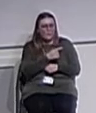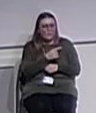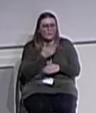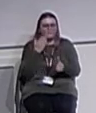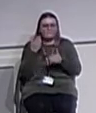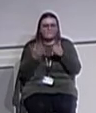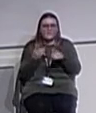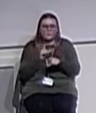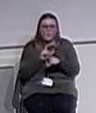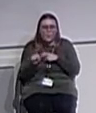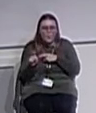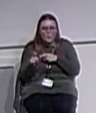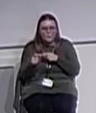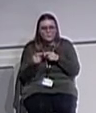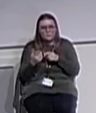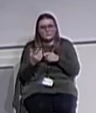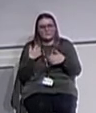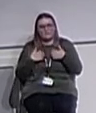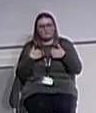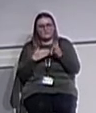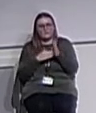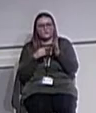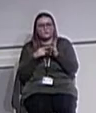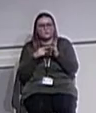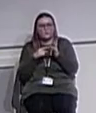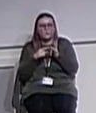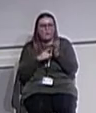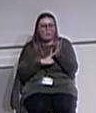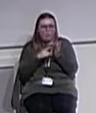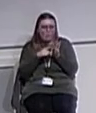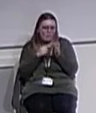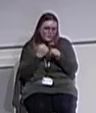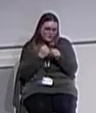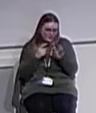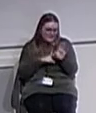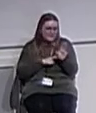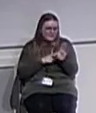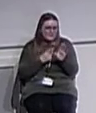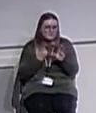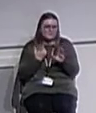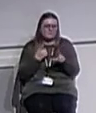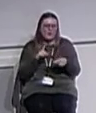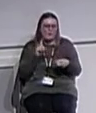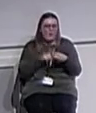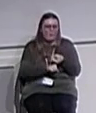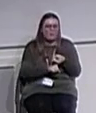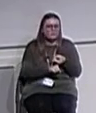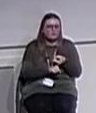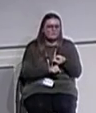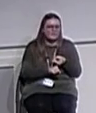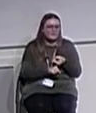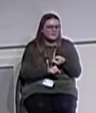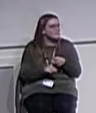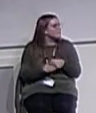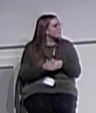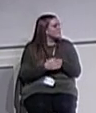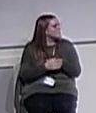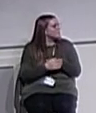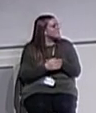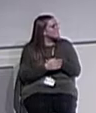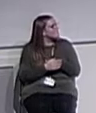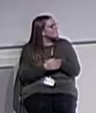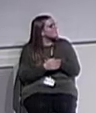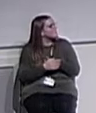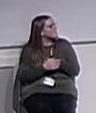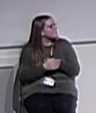of zoology. You only have to do one field course, you don't have to do loads of them, but it is compulsory. And they're optional if you're doing